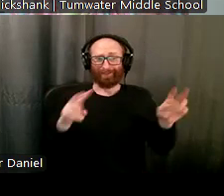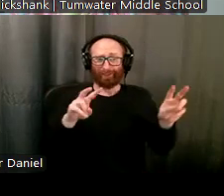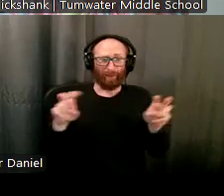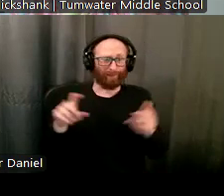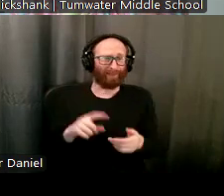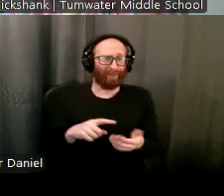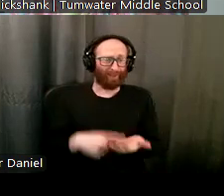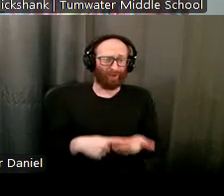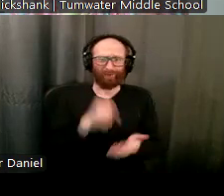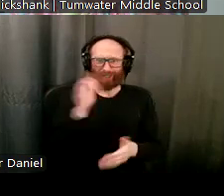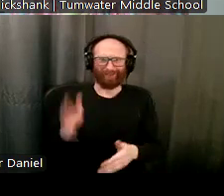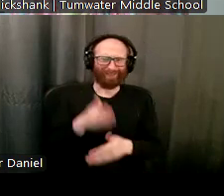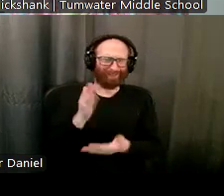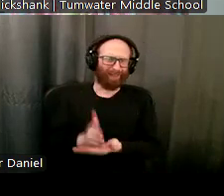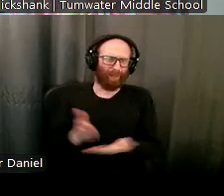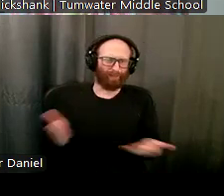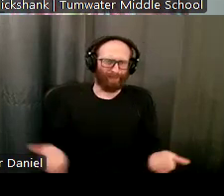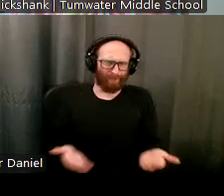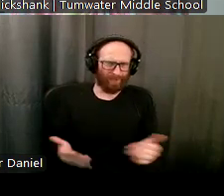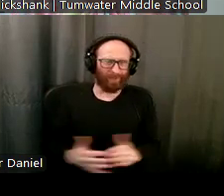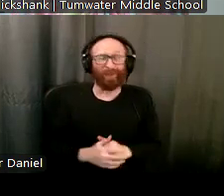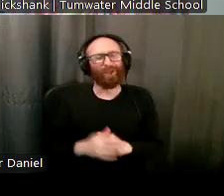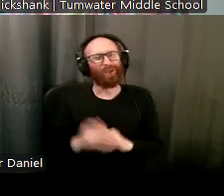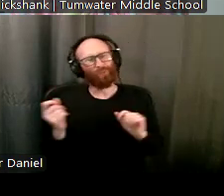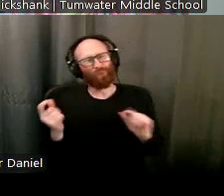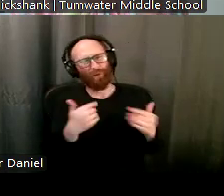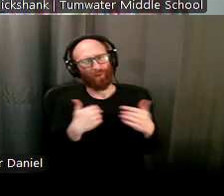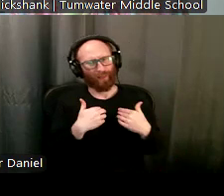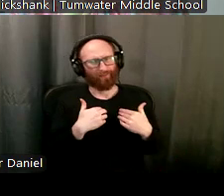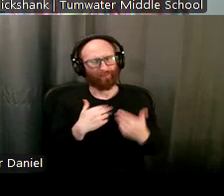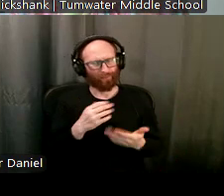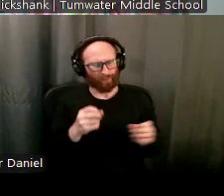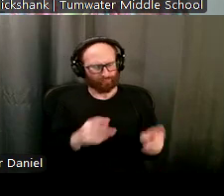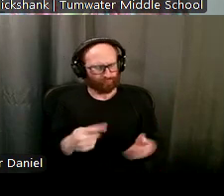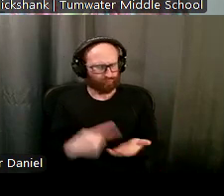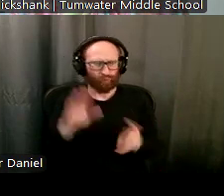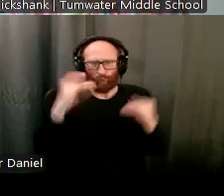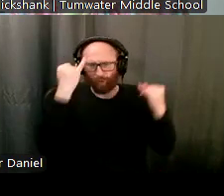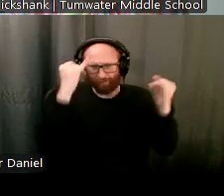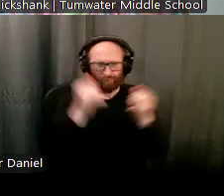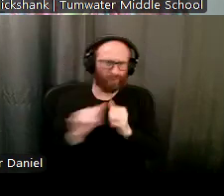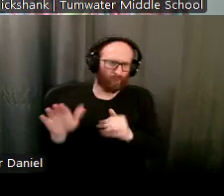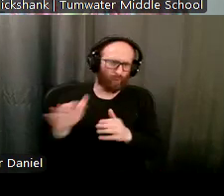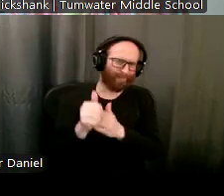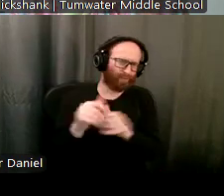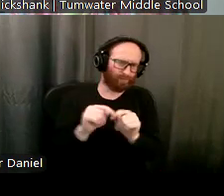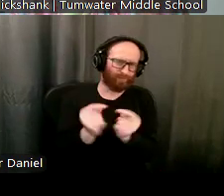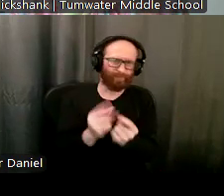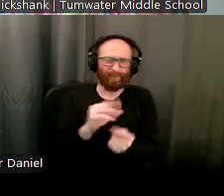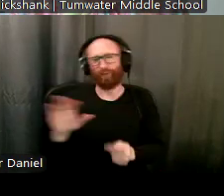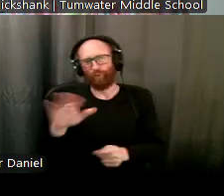end here, and that you all get a chance to discuss your ideas with your leadership teams and your professional learning